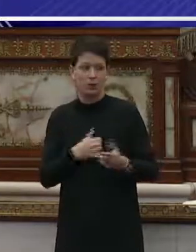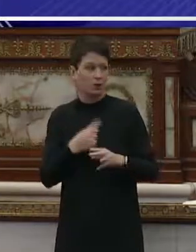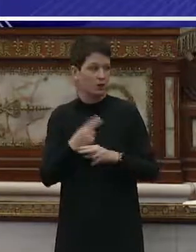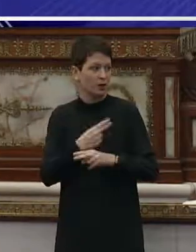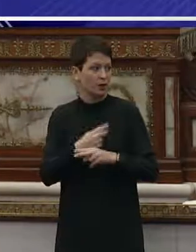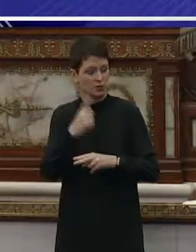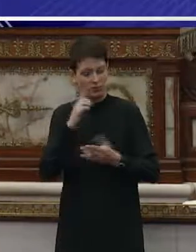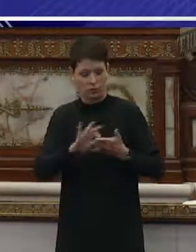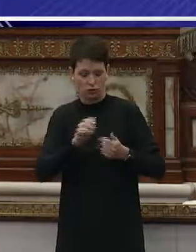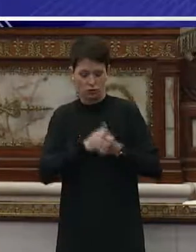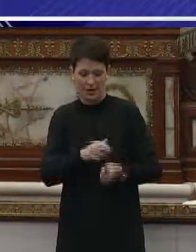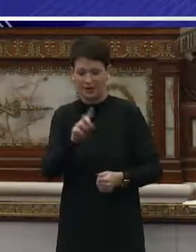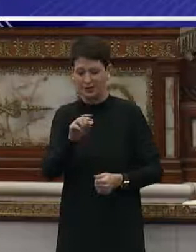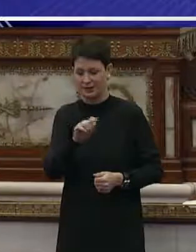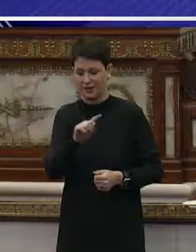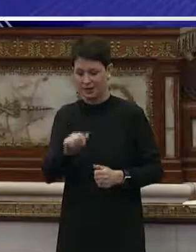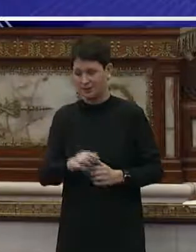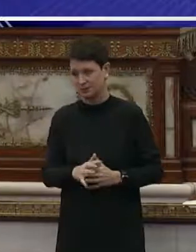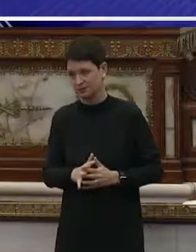for tracking our data.